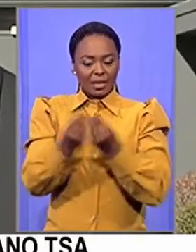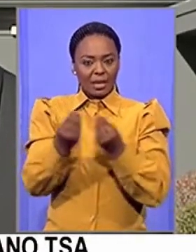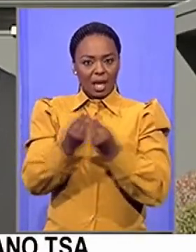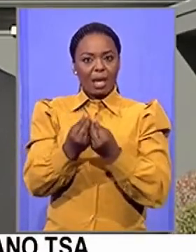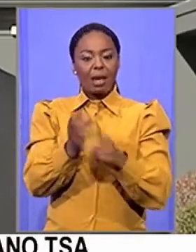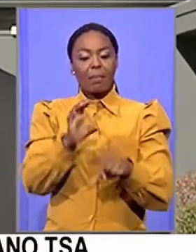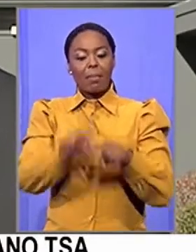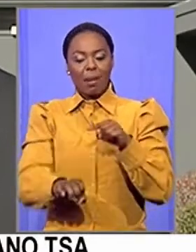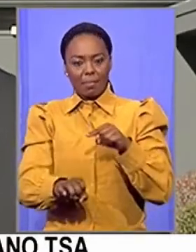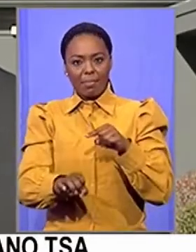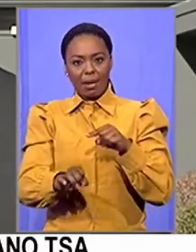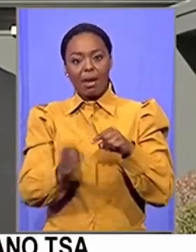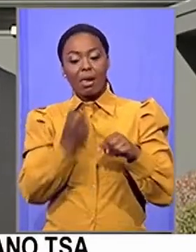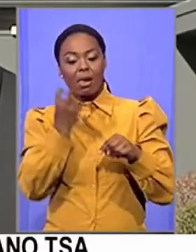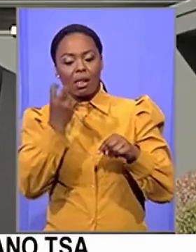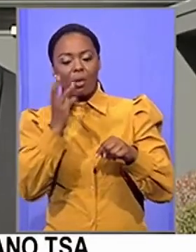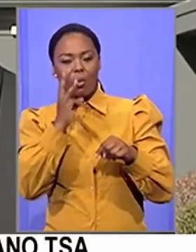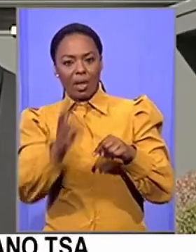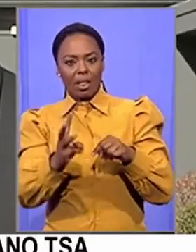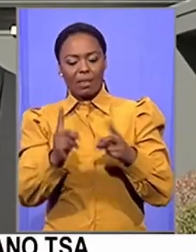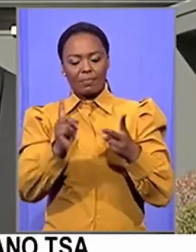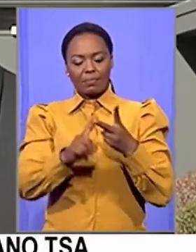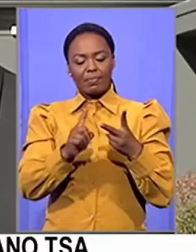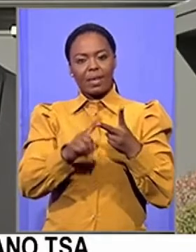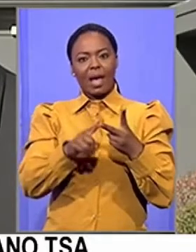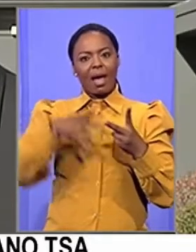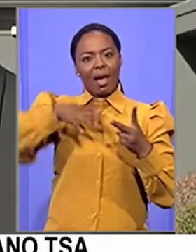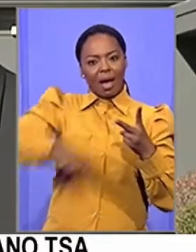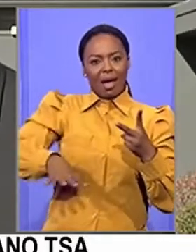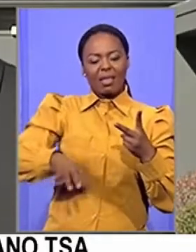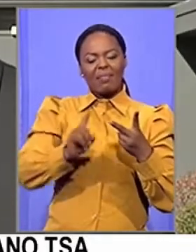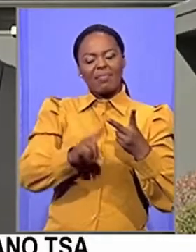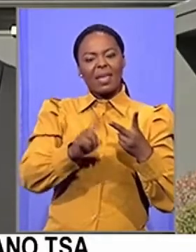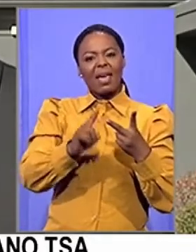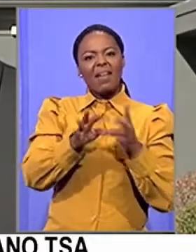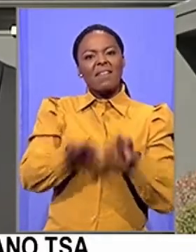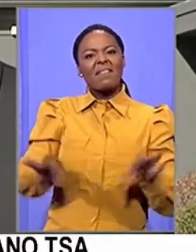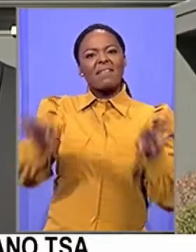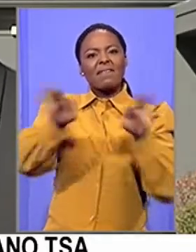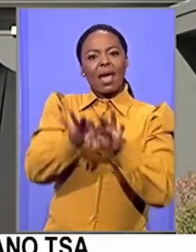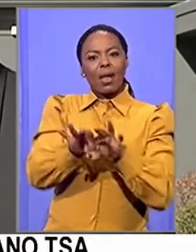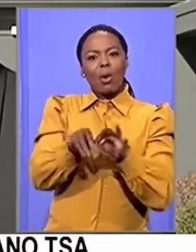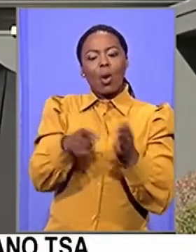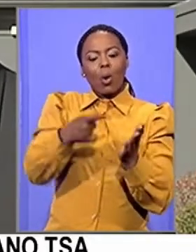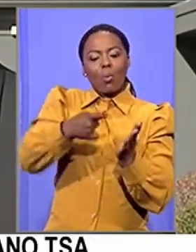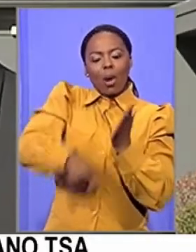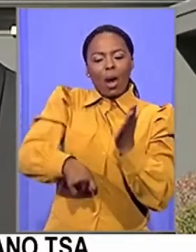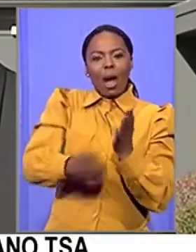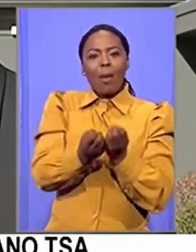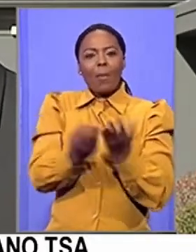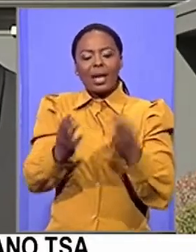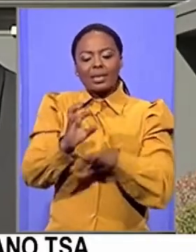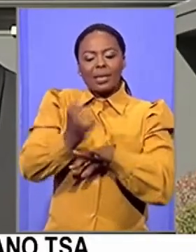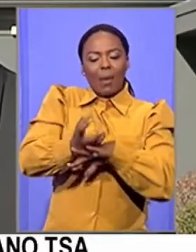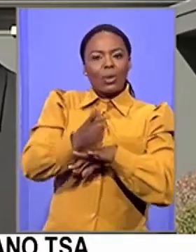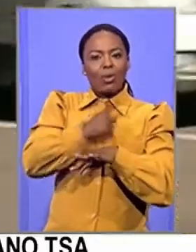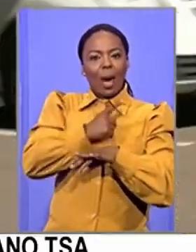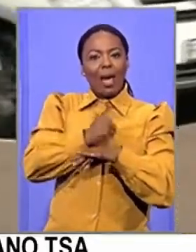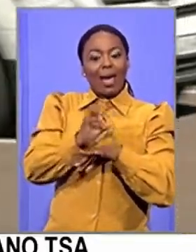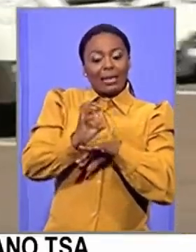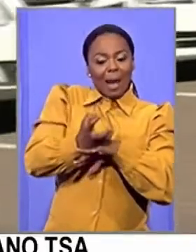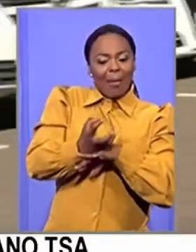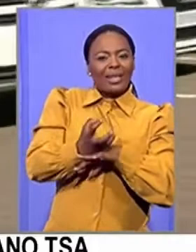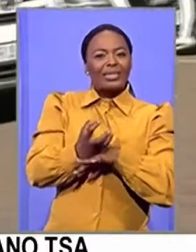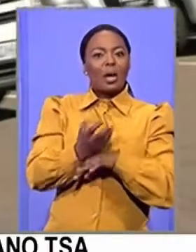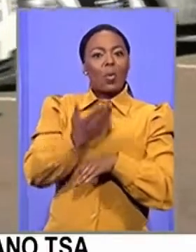And then we also look into this devaluing of the diamonds, because those diamonds belong to the people of this country. And then what we are then looking